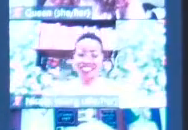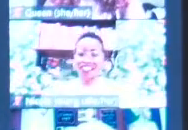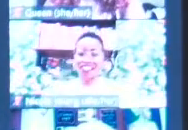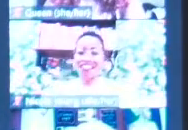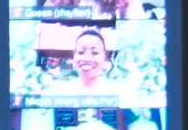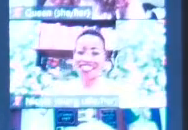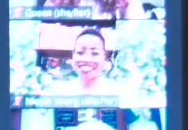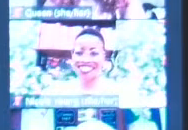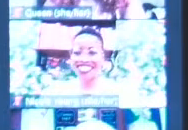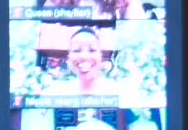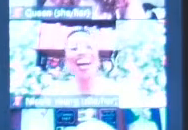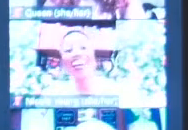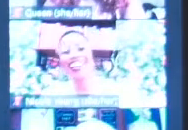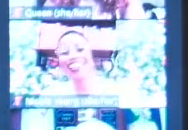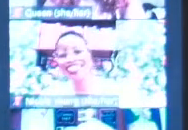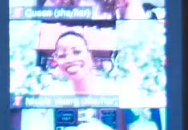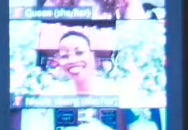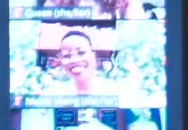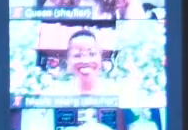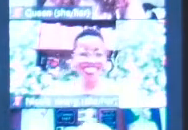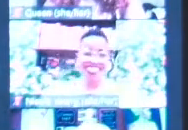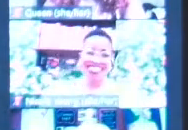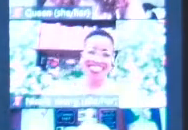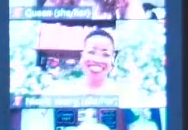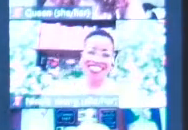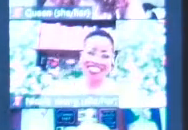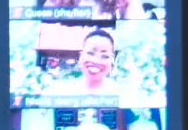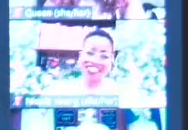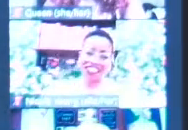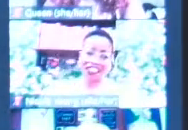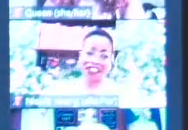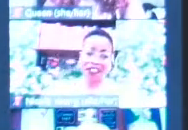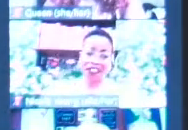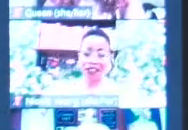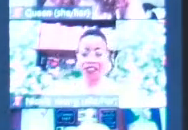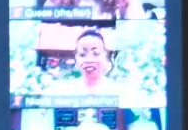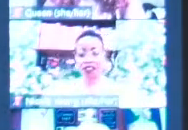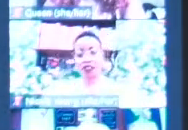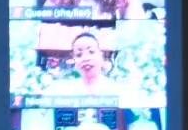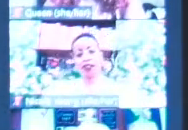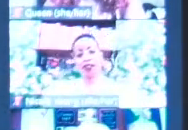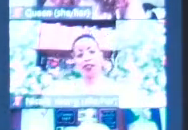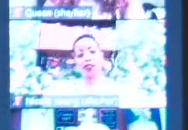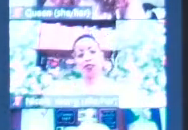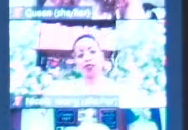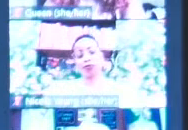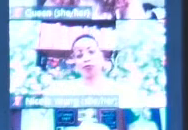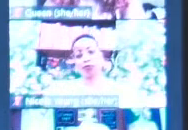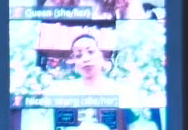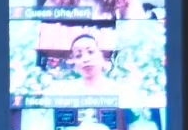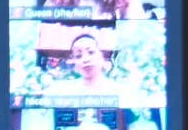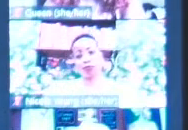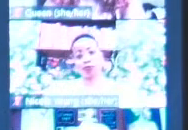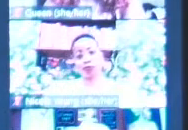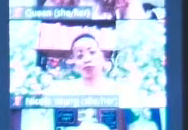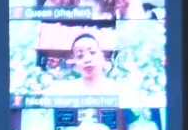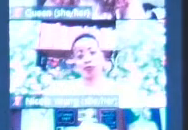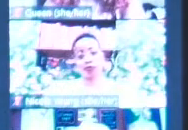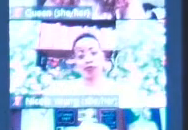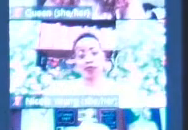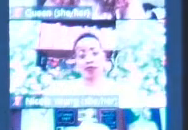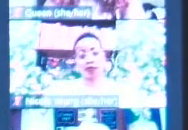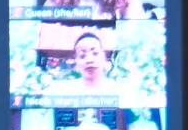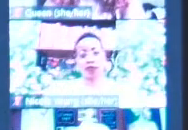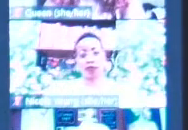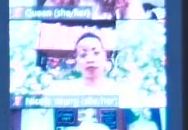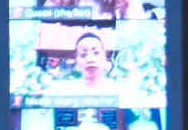so I'm sorry, Nicole, that you had to go on it and learn for us, but really, really glad that you could share those gems